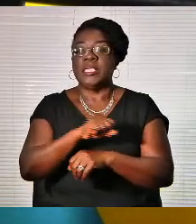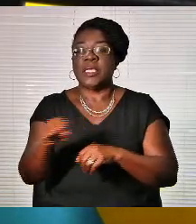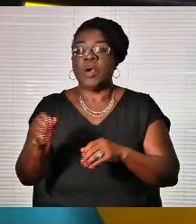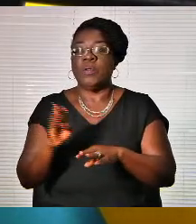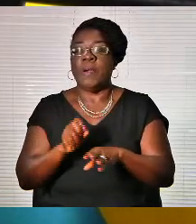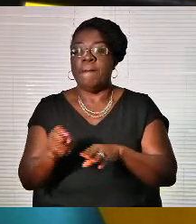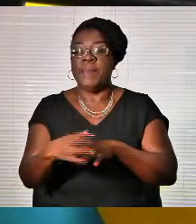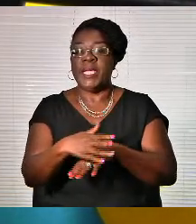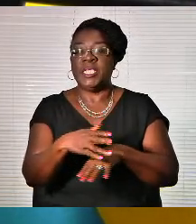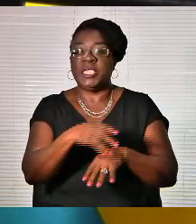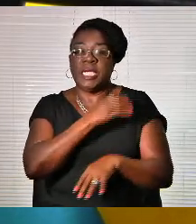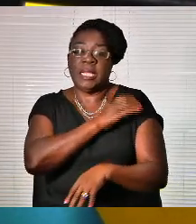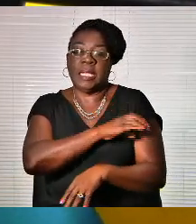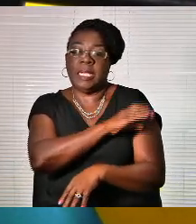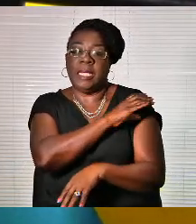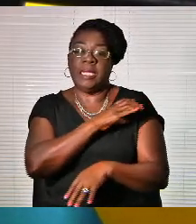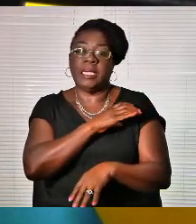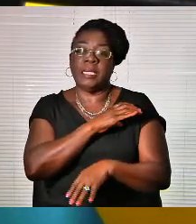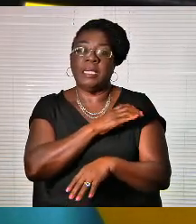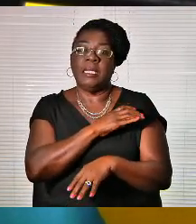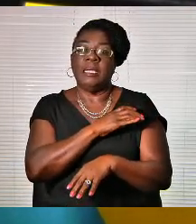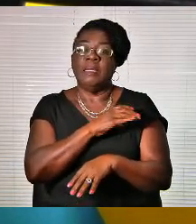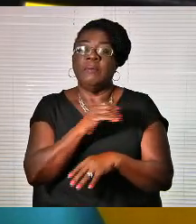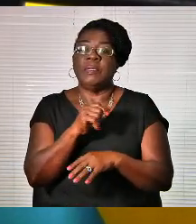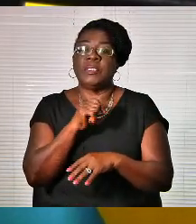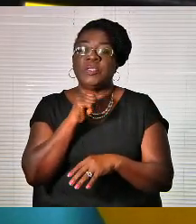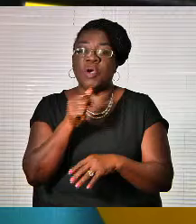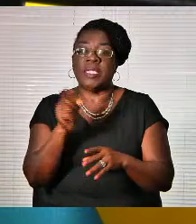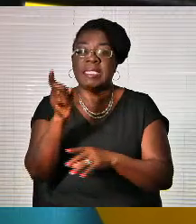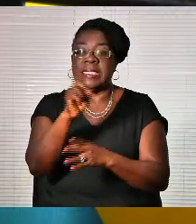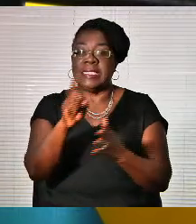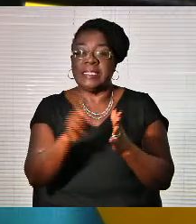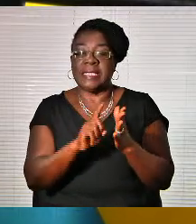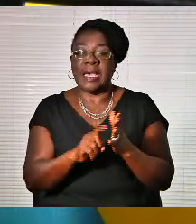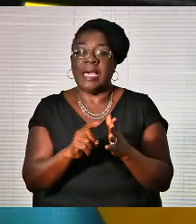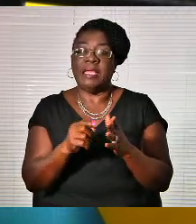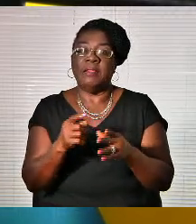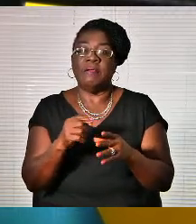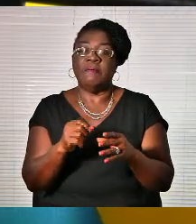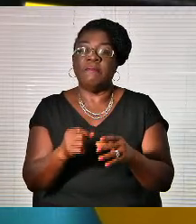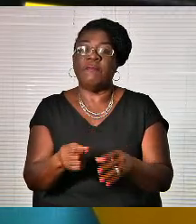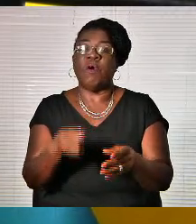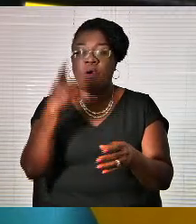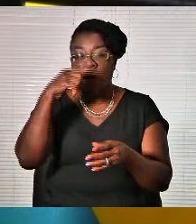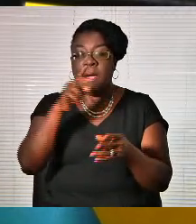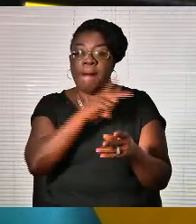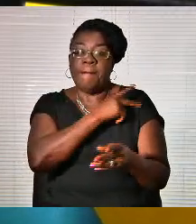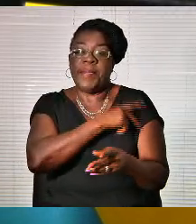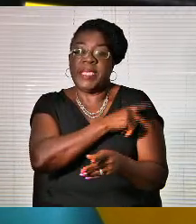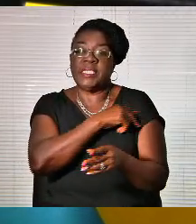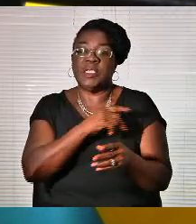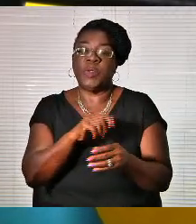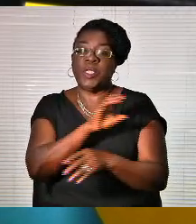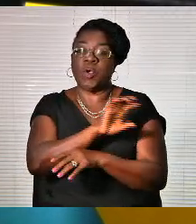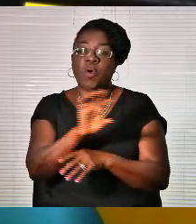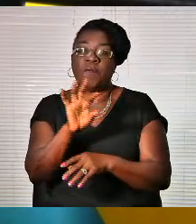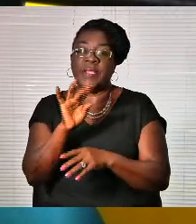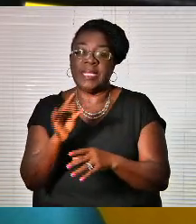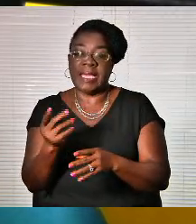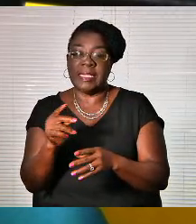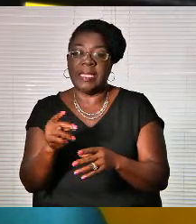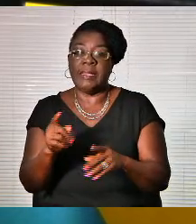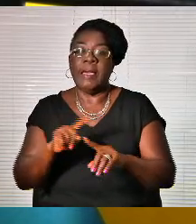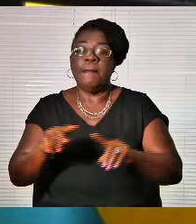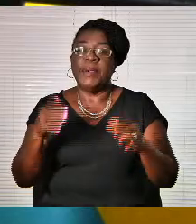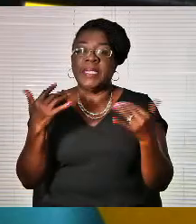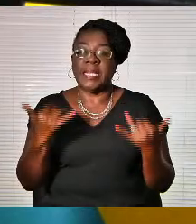and Referral Center was not originally designed to admit patients with COVID-19, but can now accommodate